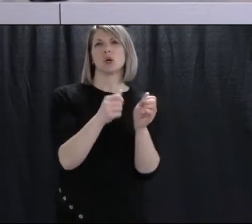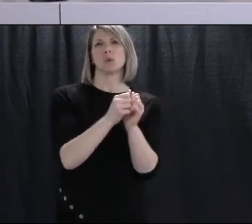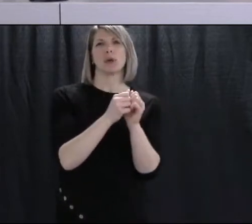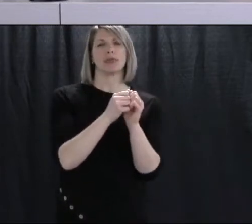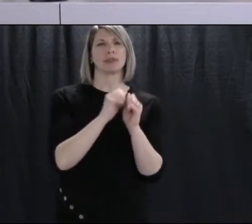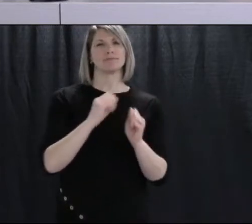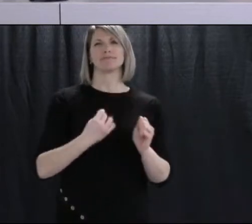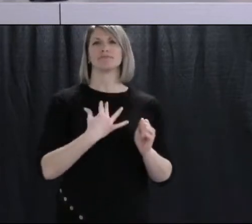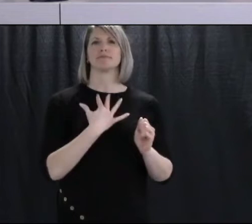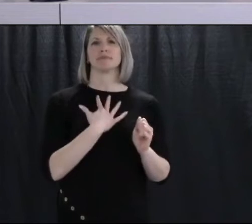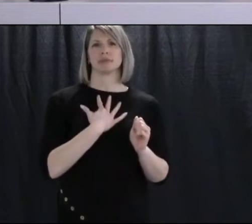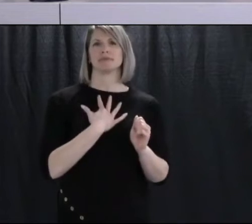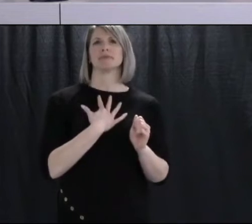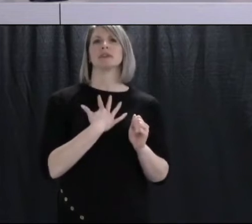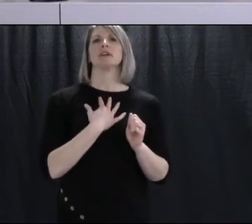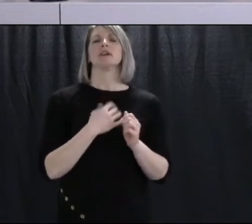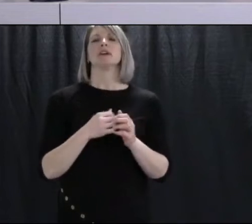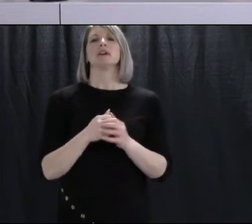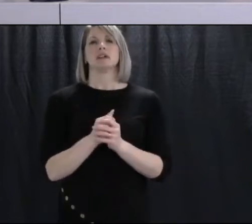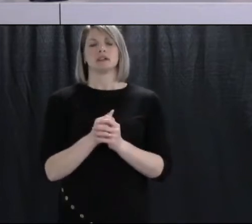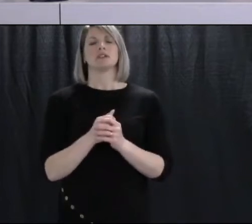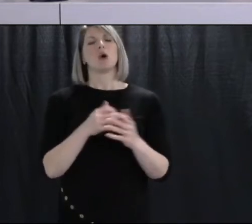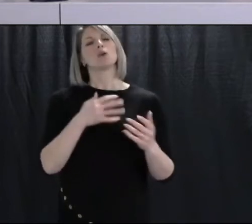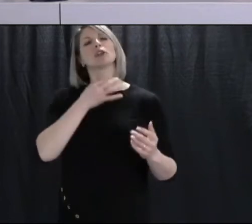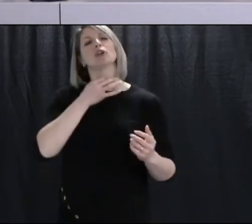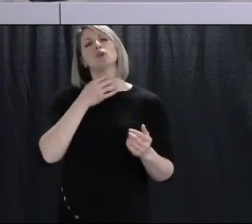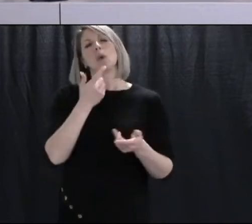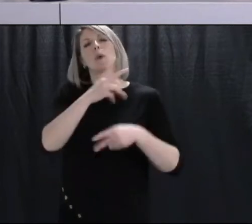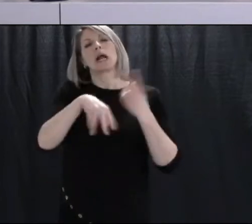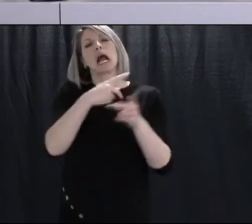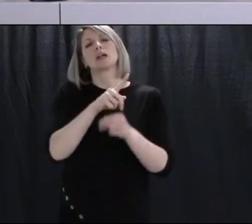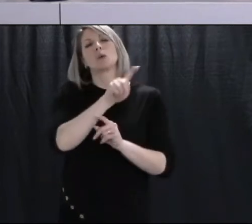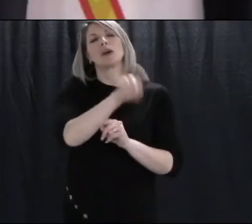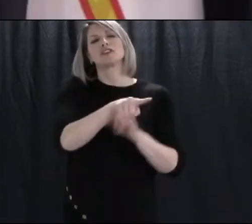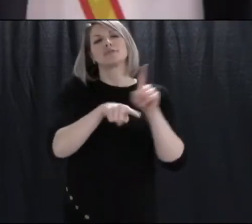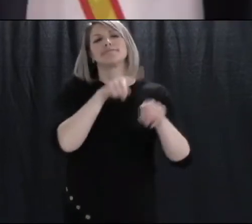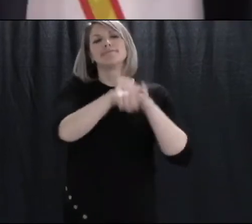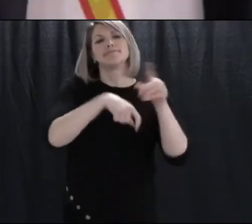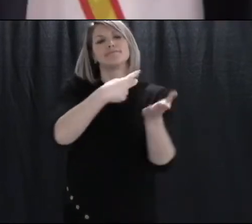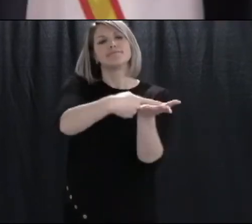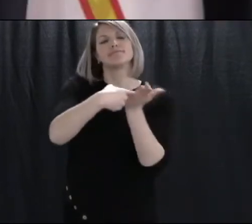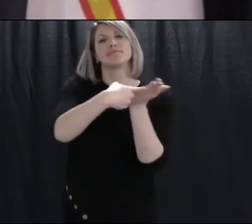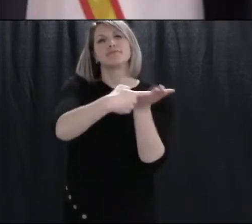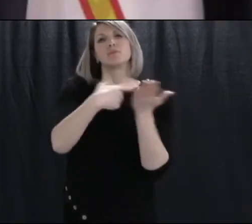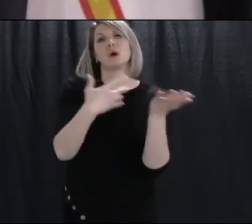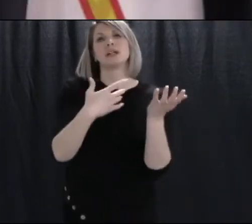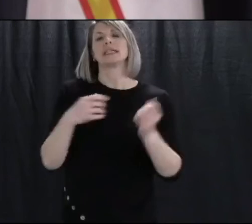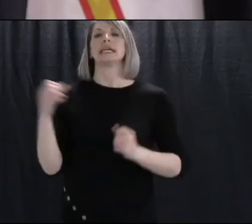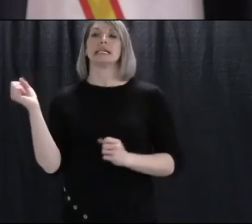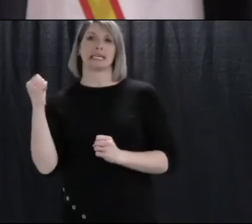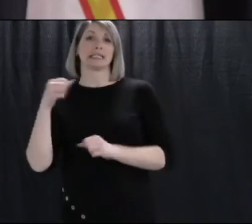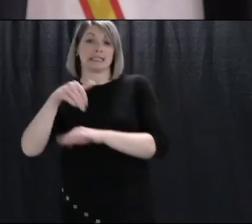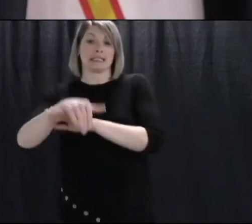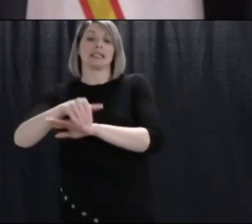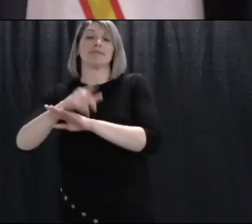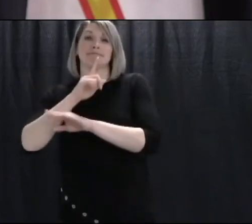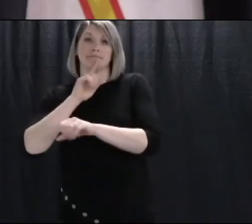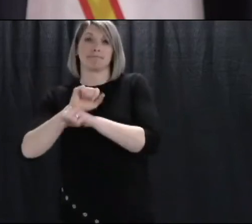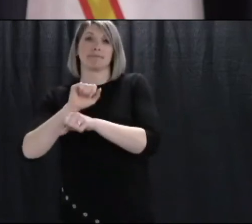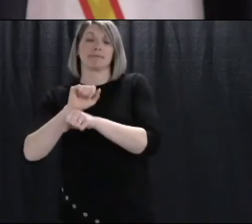in that conversation and any particular asks from this province. You know, the call will be, yes, tonight with the Prime Minister and